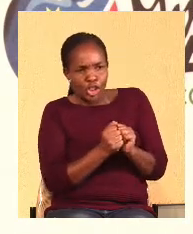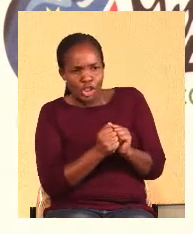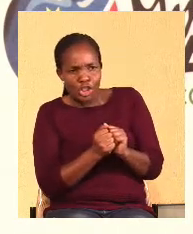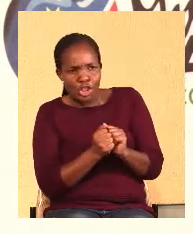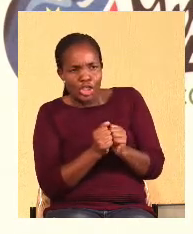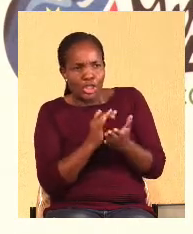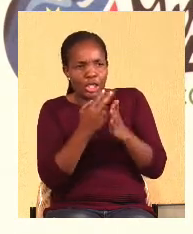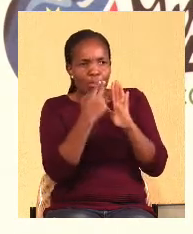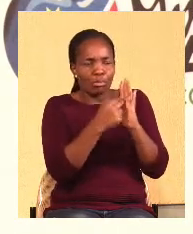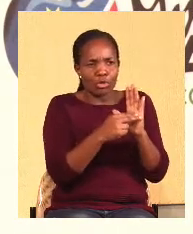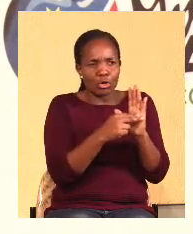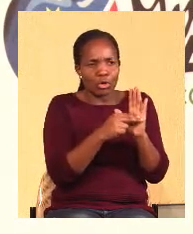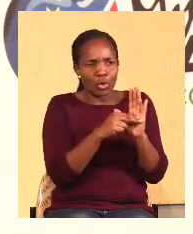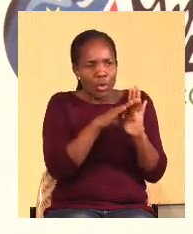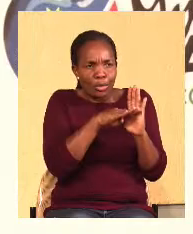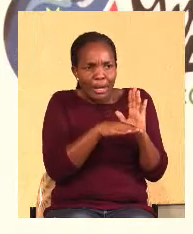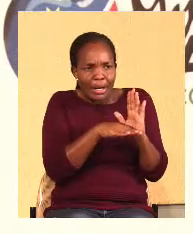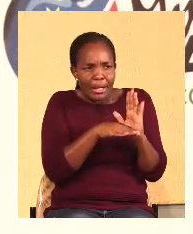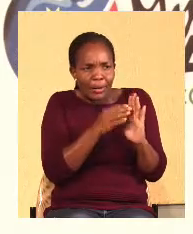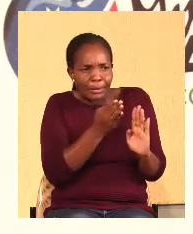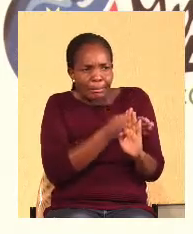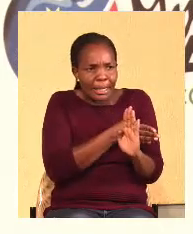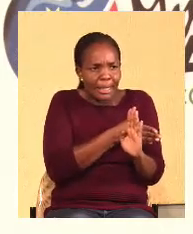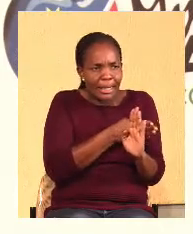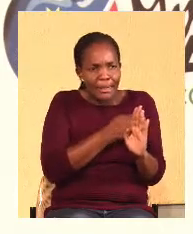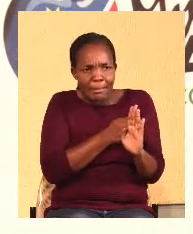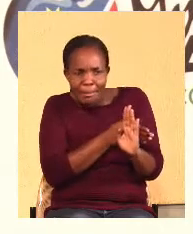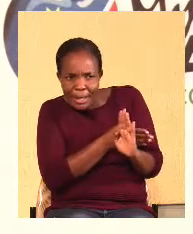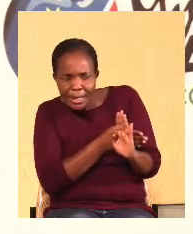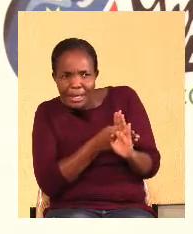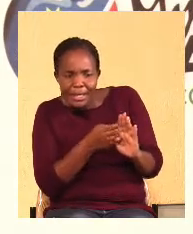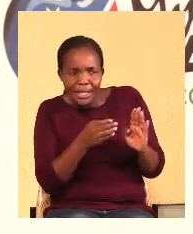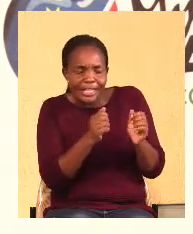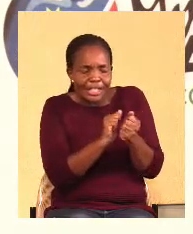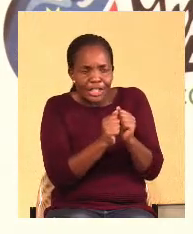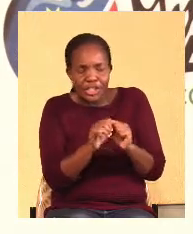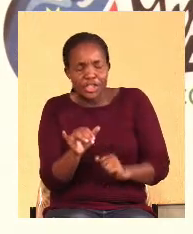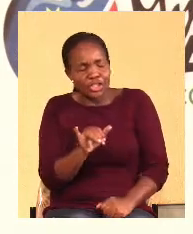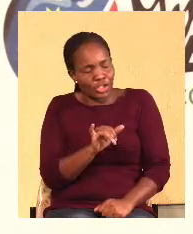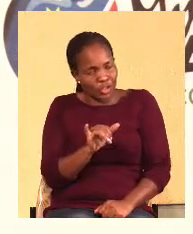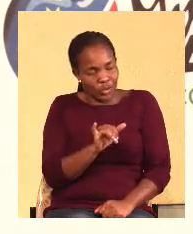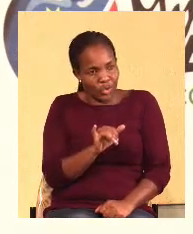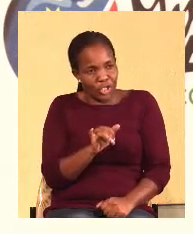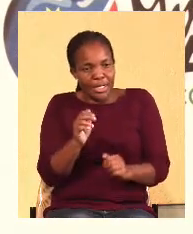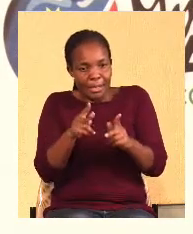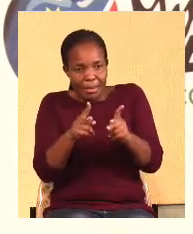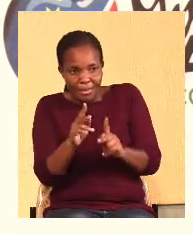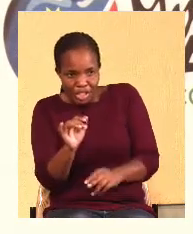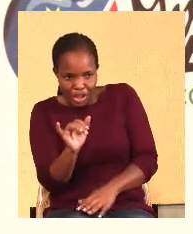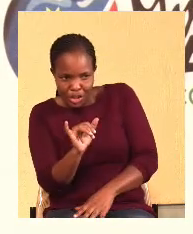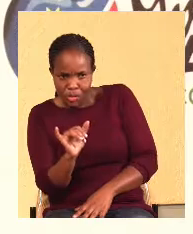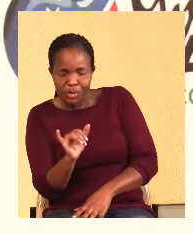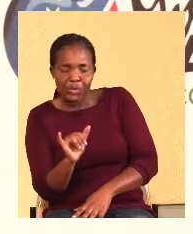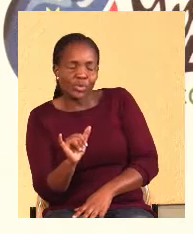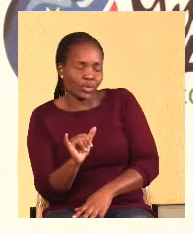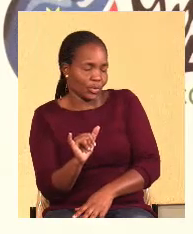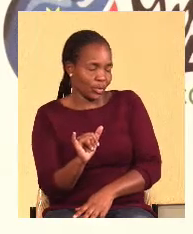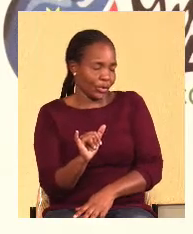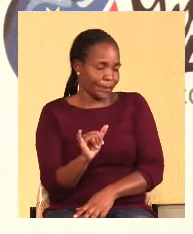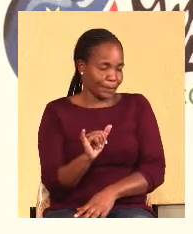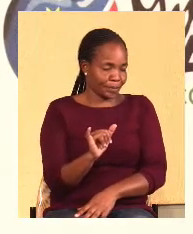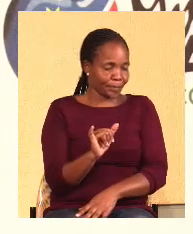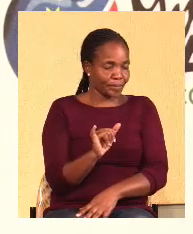restrictions, whether we should introduce more health measures in place that will then help to mitigate the situation. And of course,